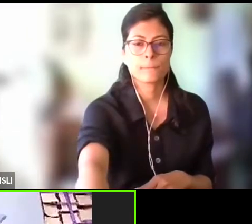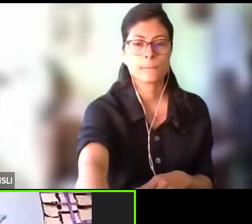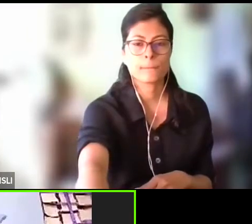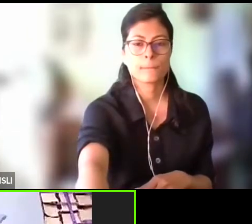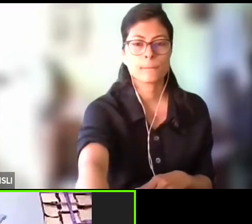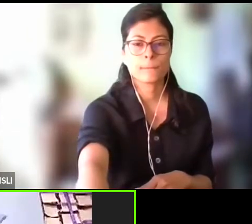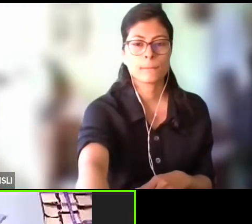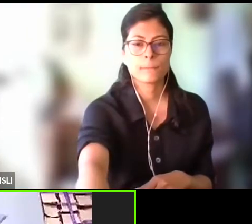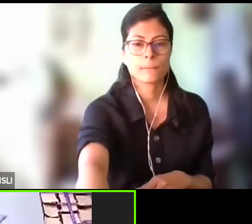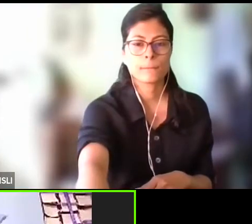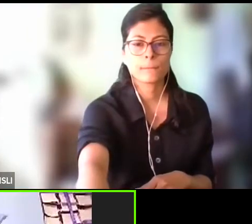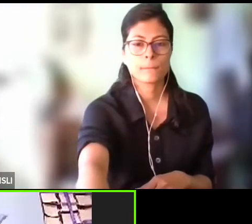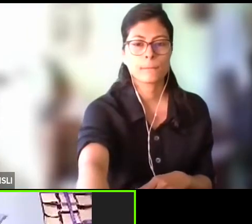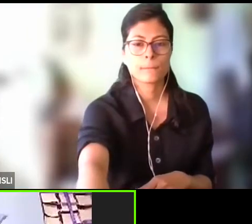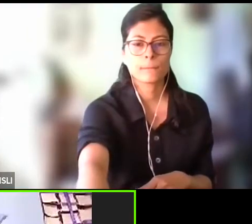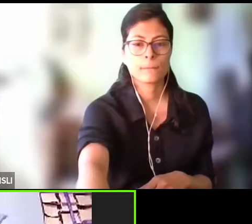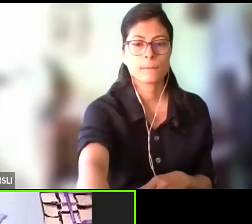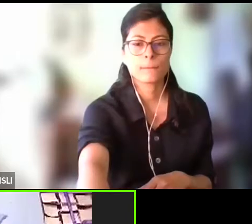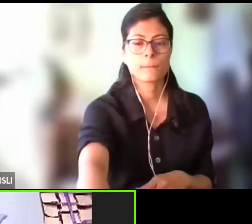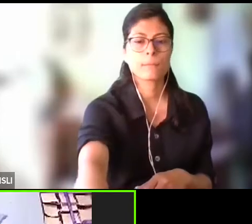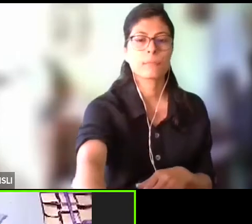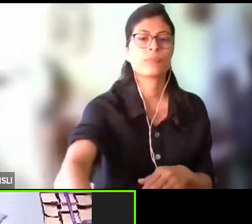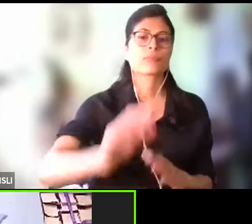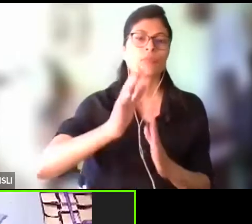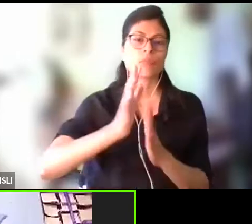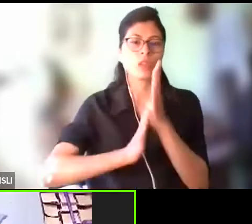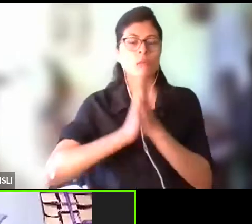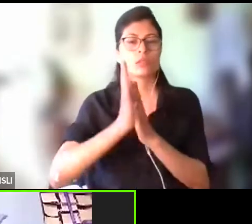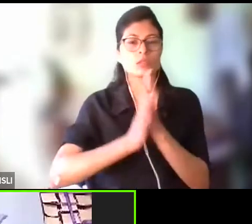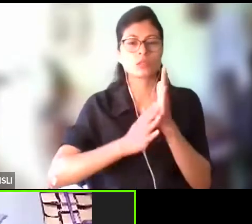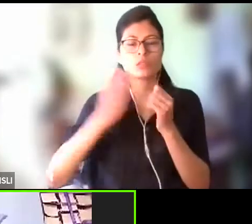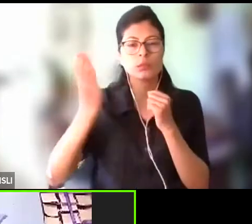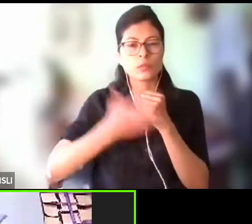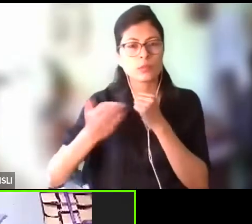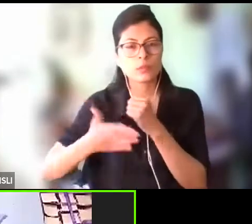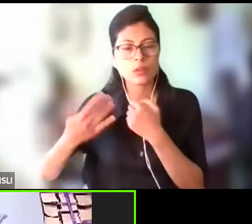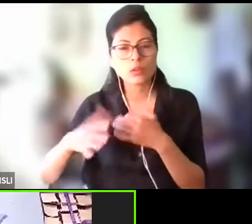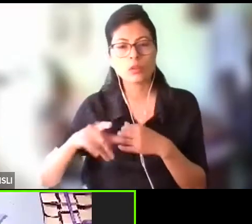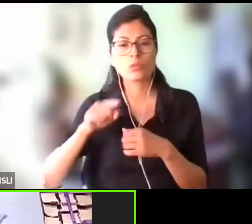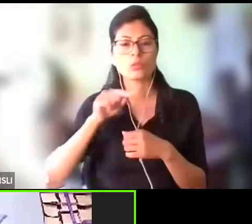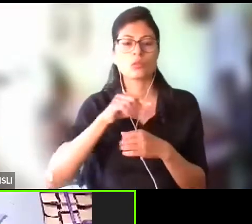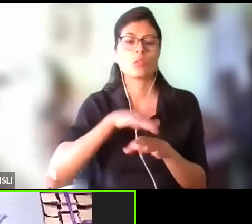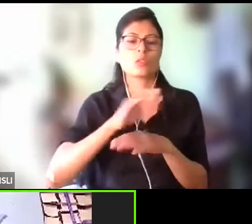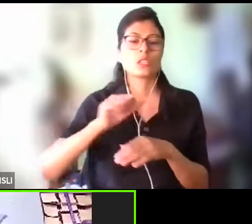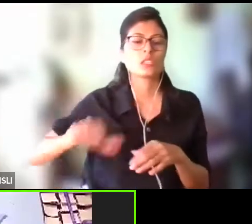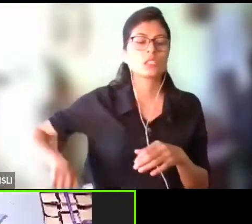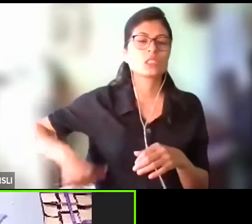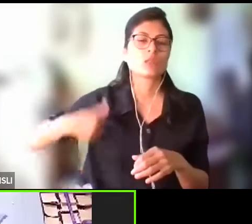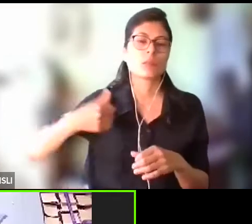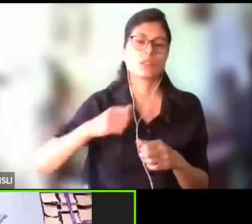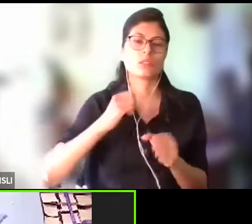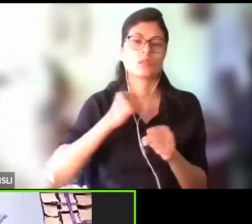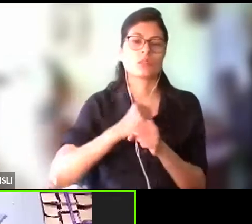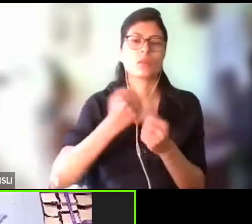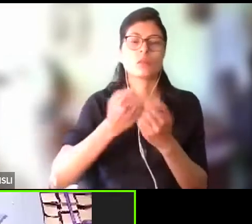gathering in open spaces. So we've done a few things in this